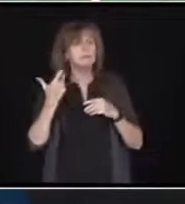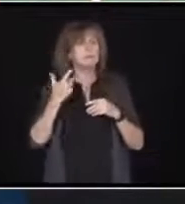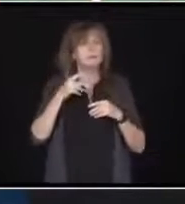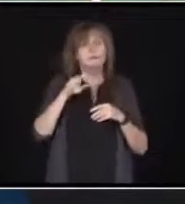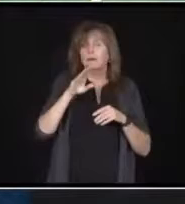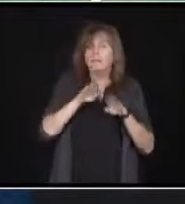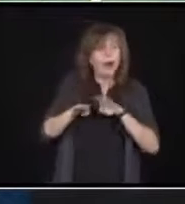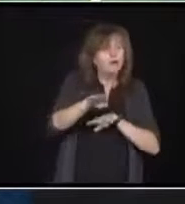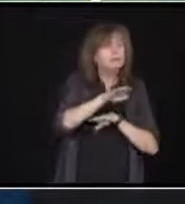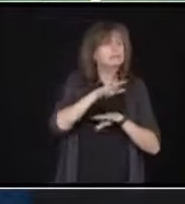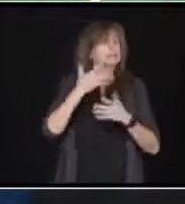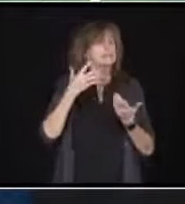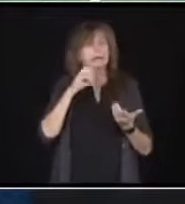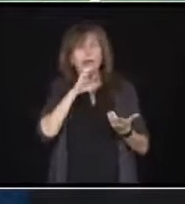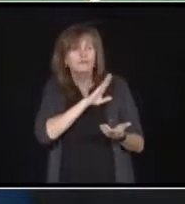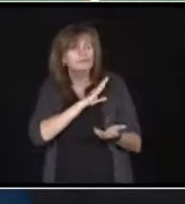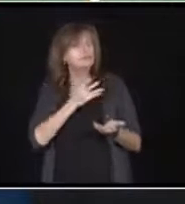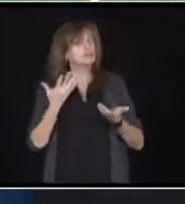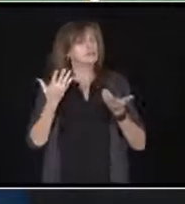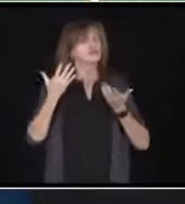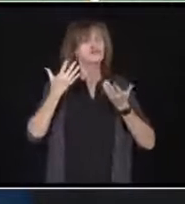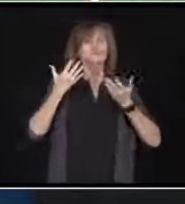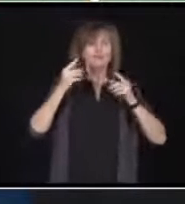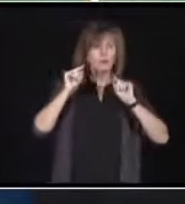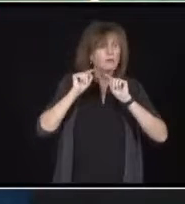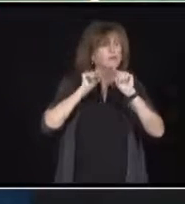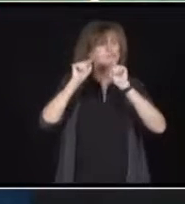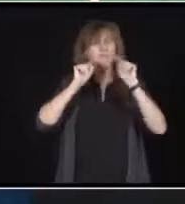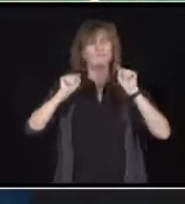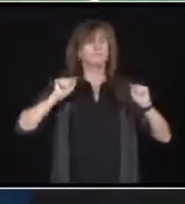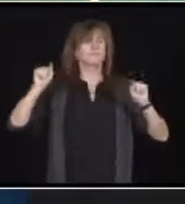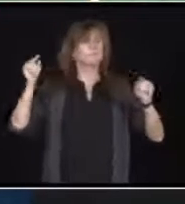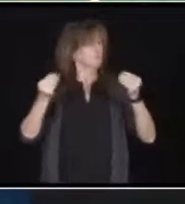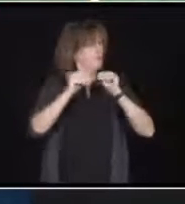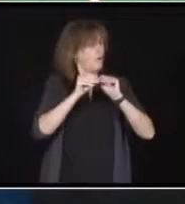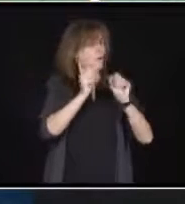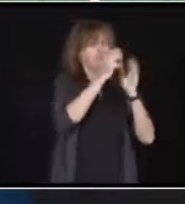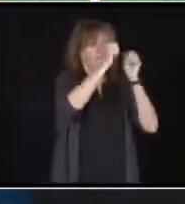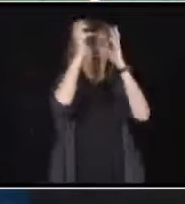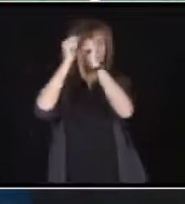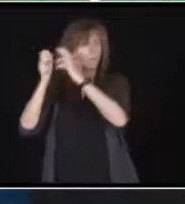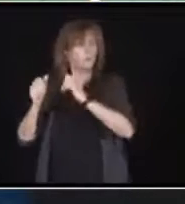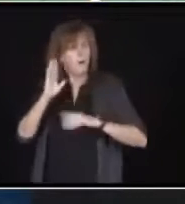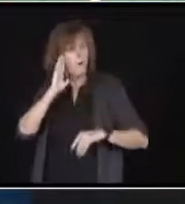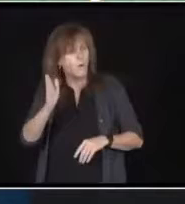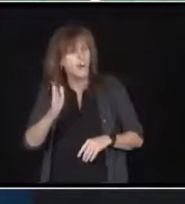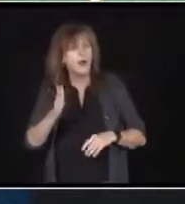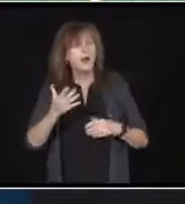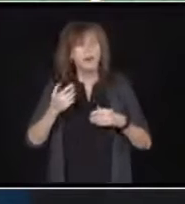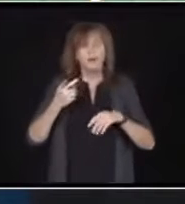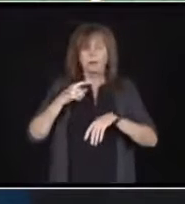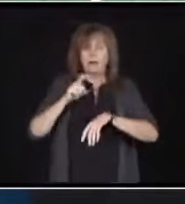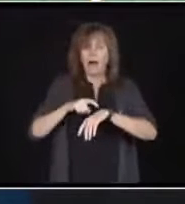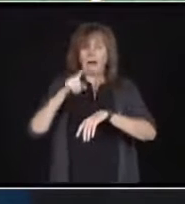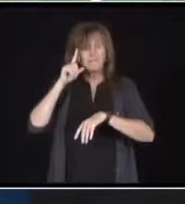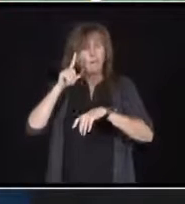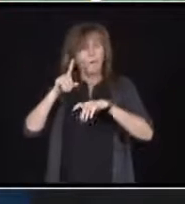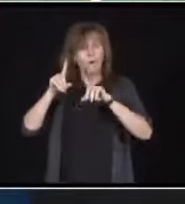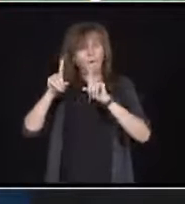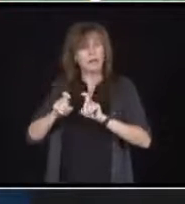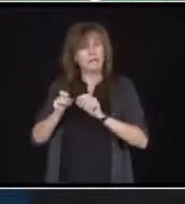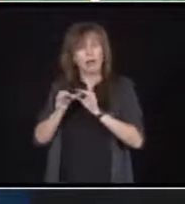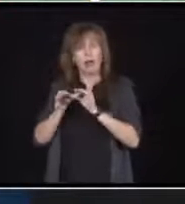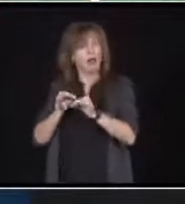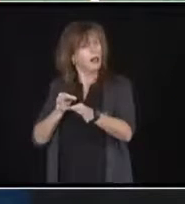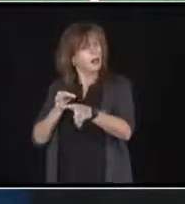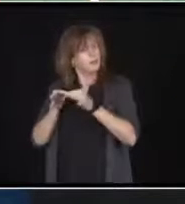Cambridge, and many more on the way. Wait times for tests are down. We've significantly reduced our testing backlog.